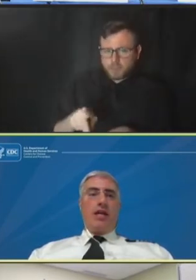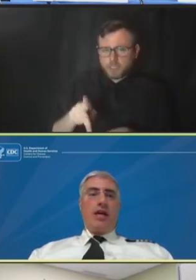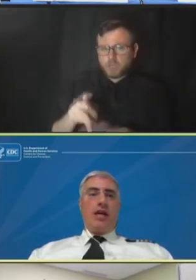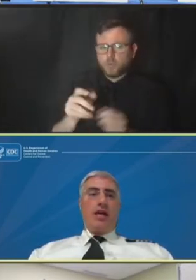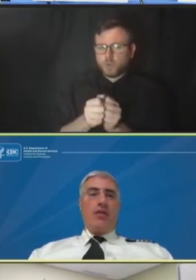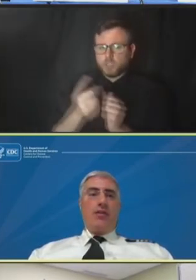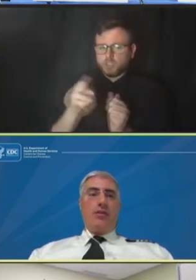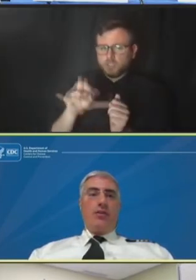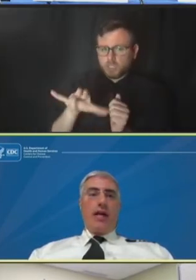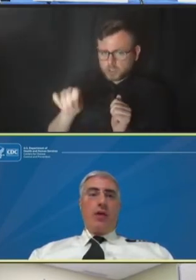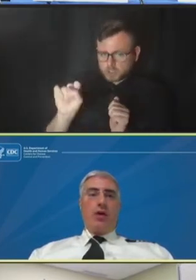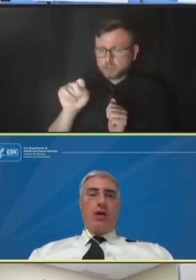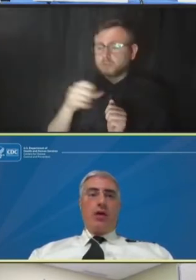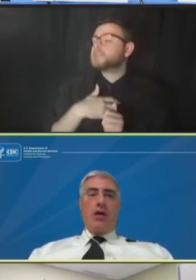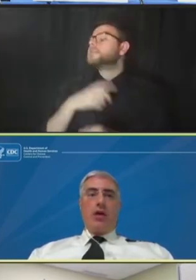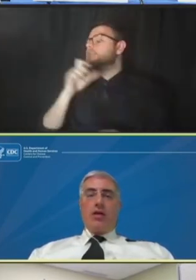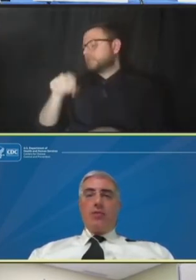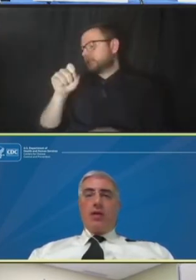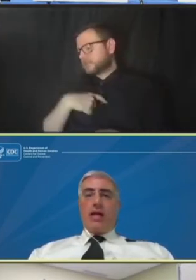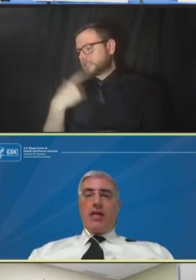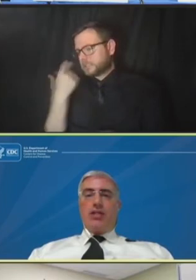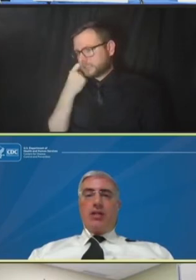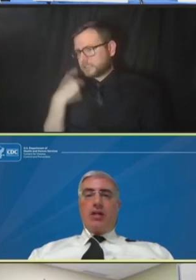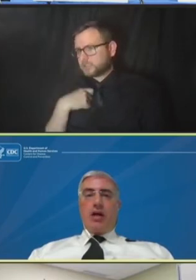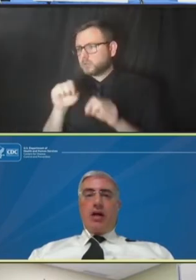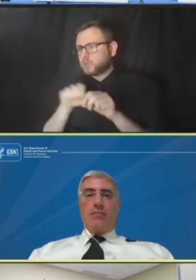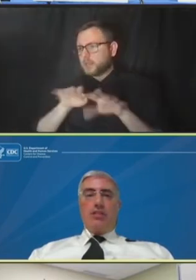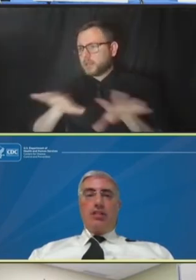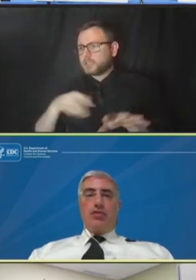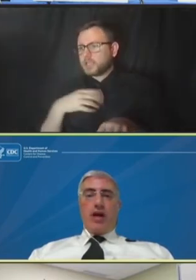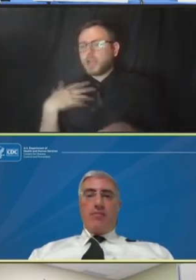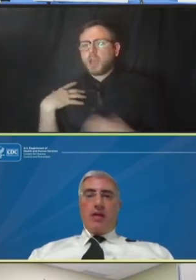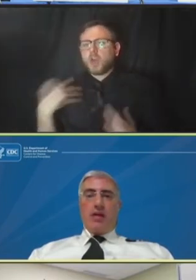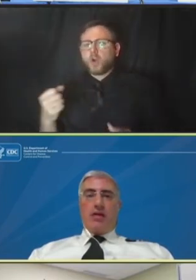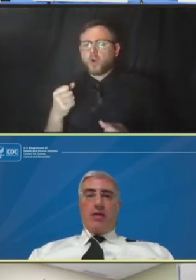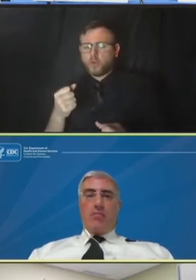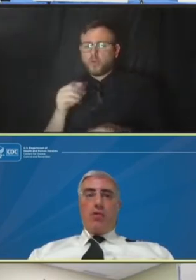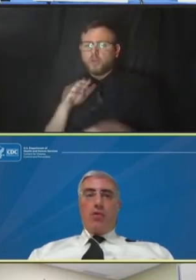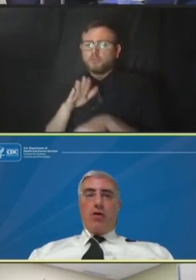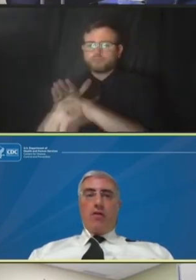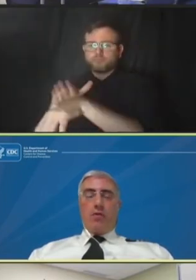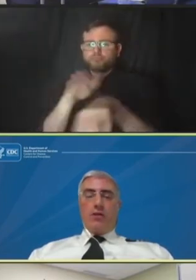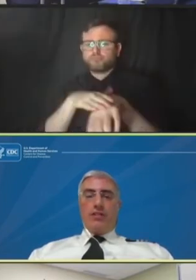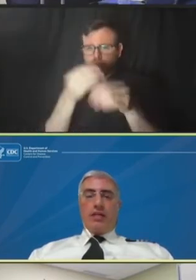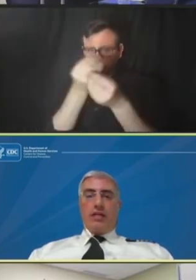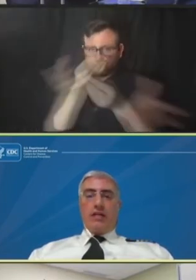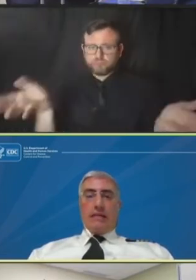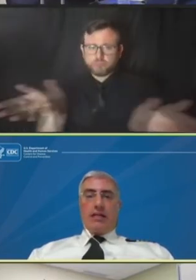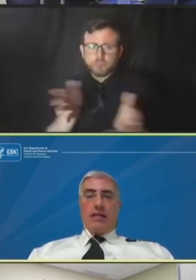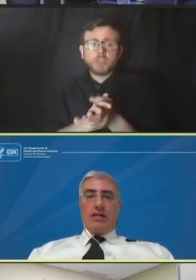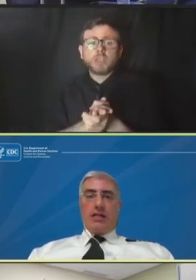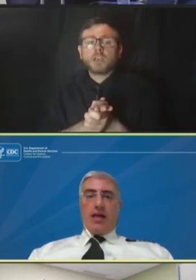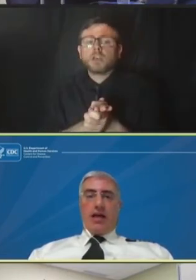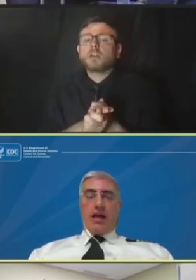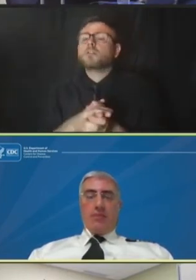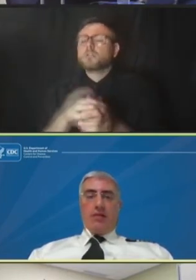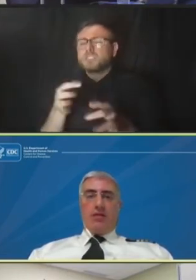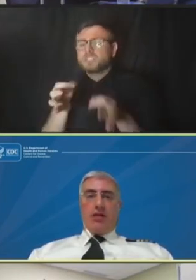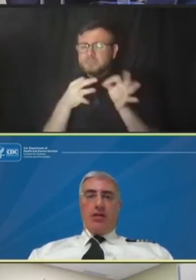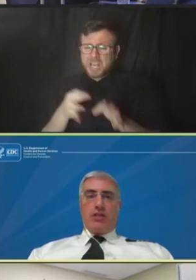release a health alert network communication describing more of what we're seeing clinically